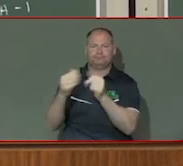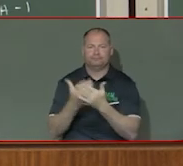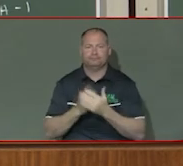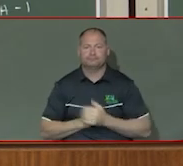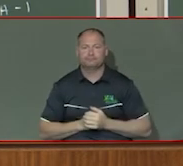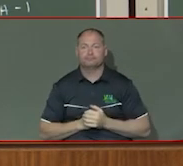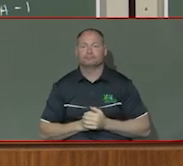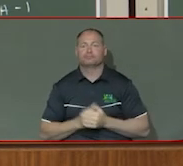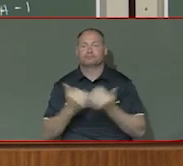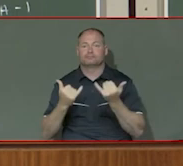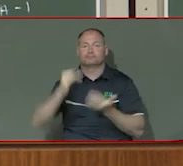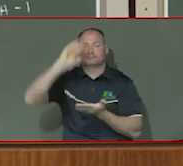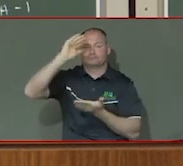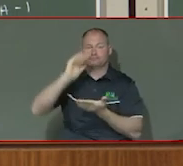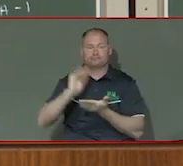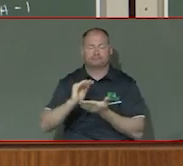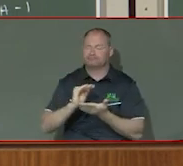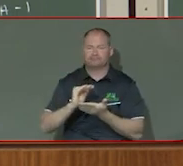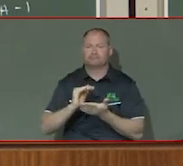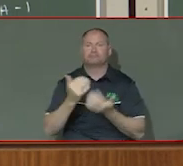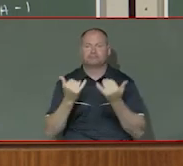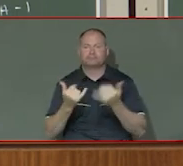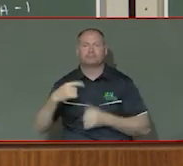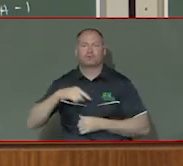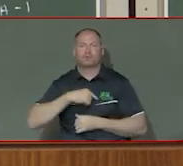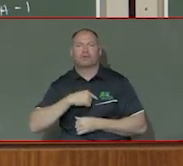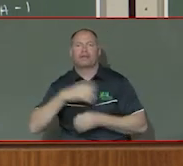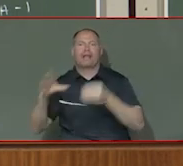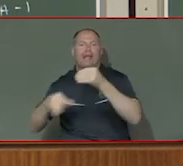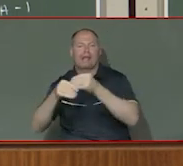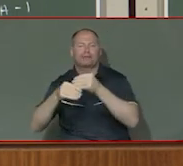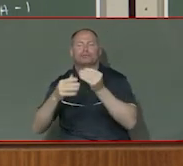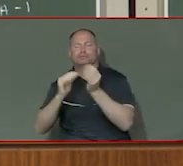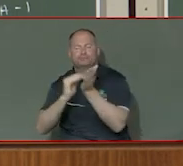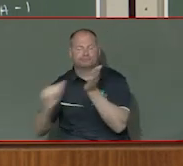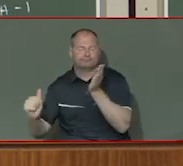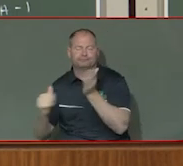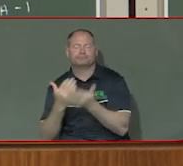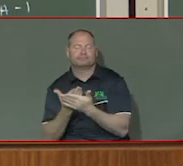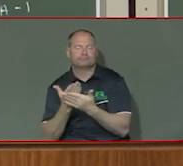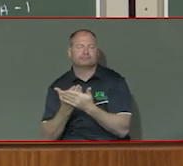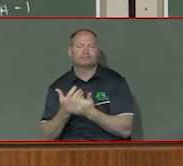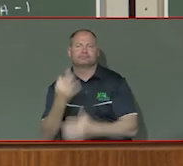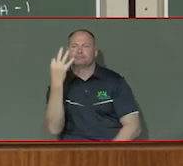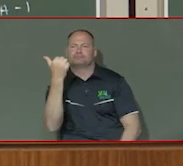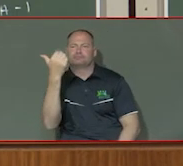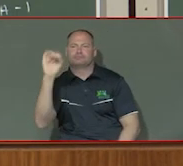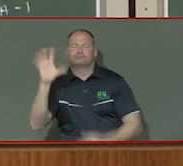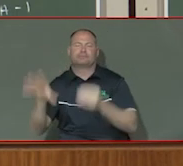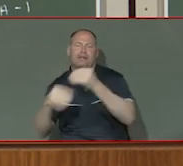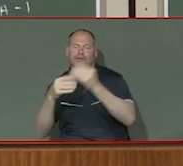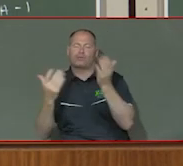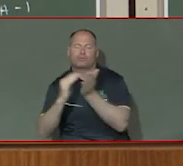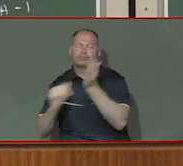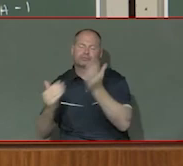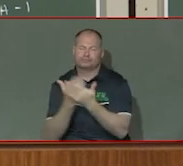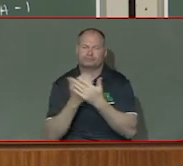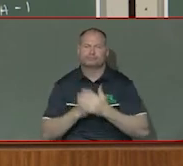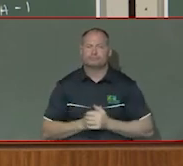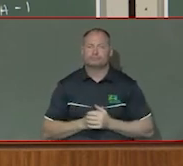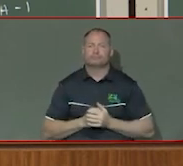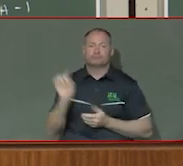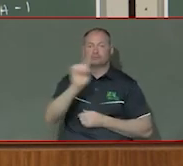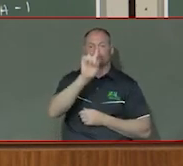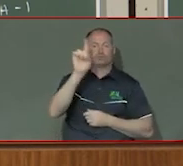a reduction formula, we can add or subtract 360. Now people, there is always a question where you're going to make